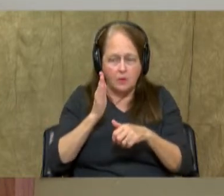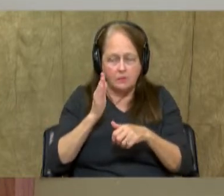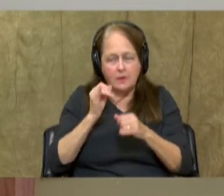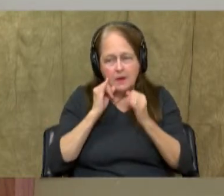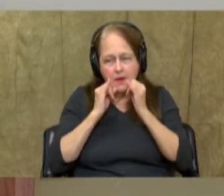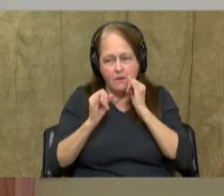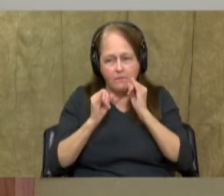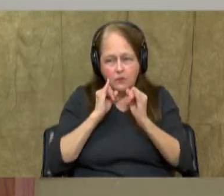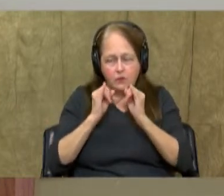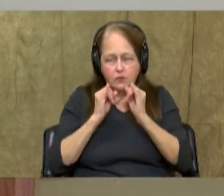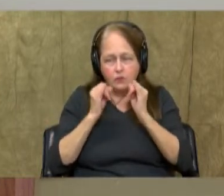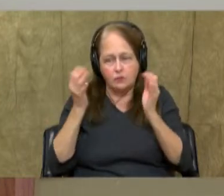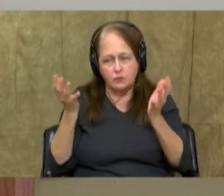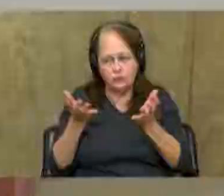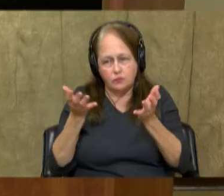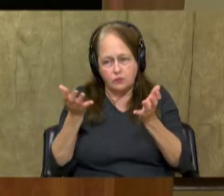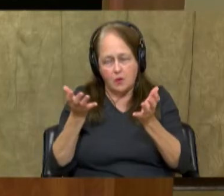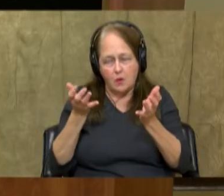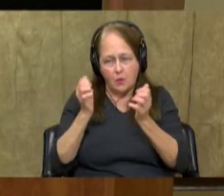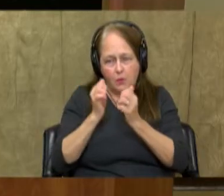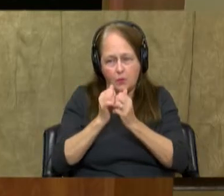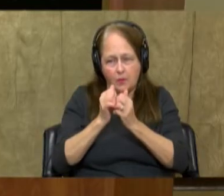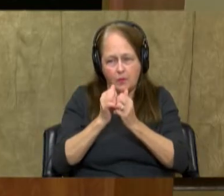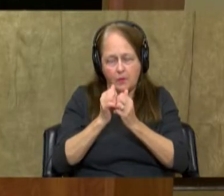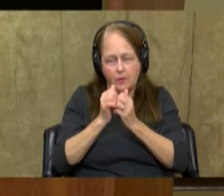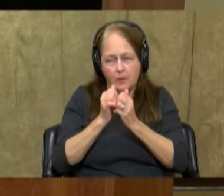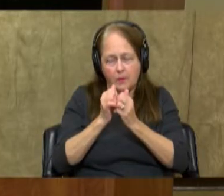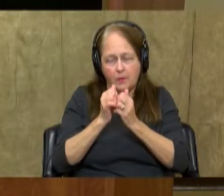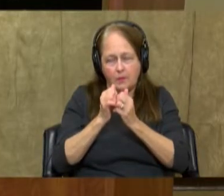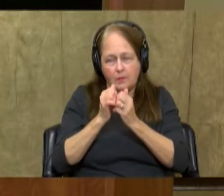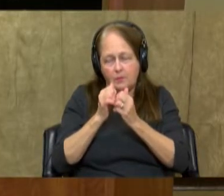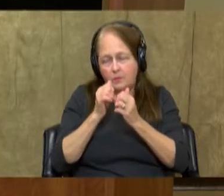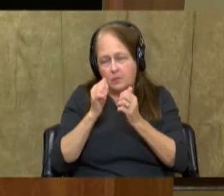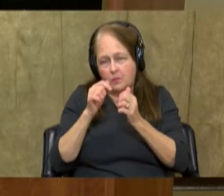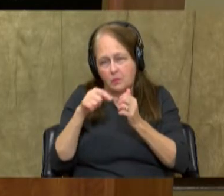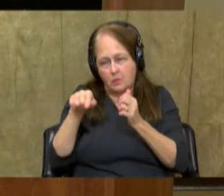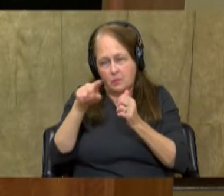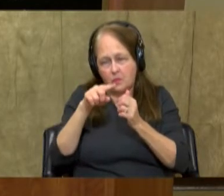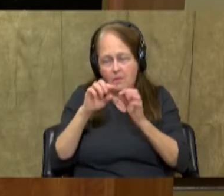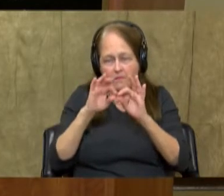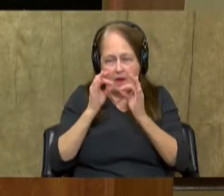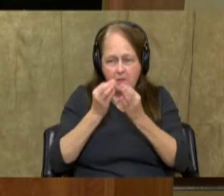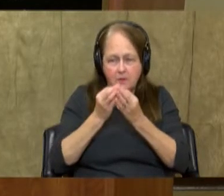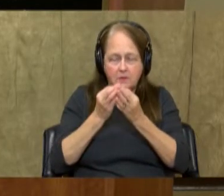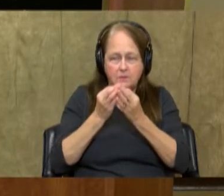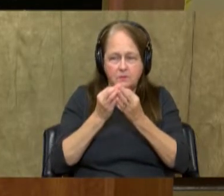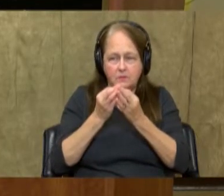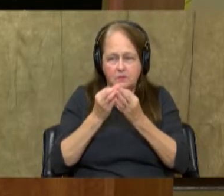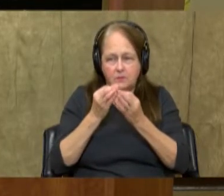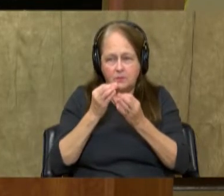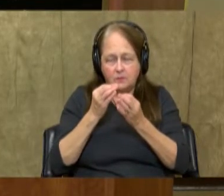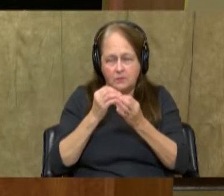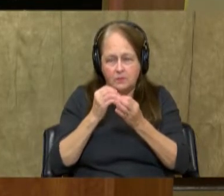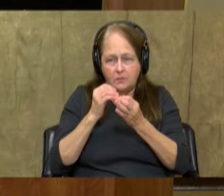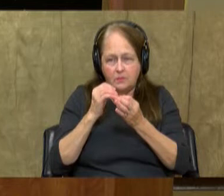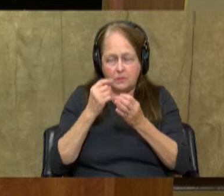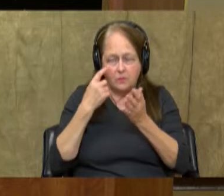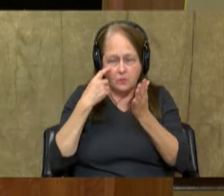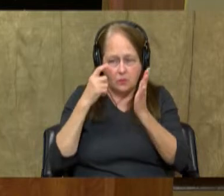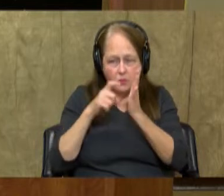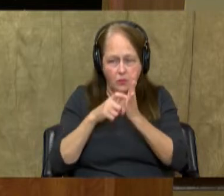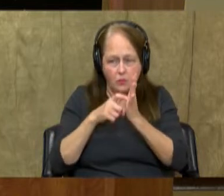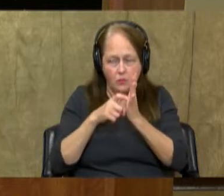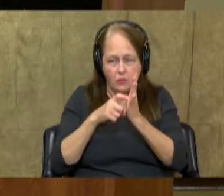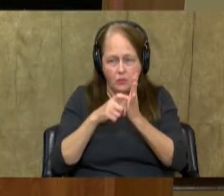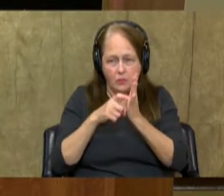interviews for more closer encounters. So in here, we noticed